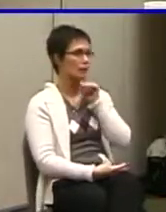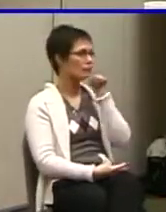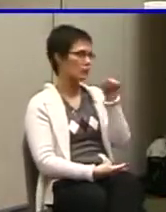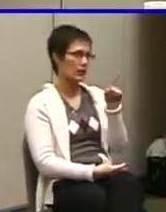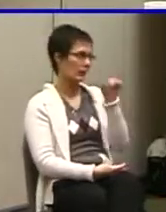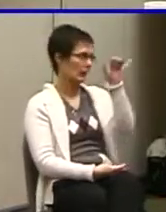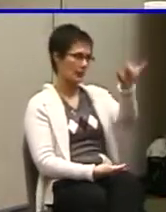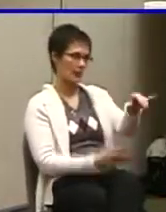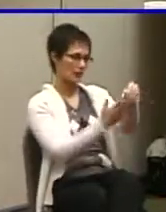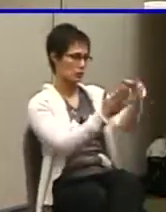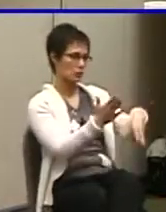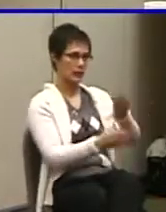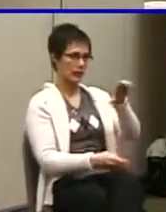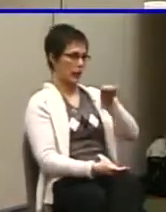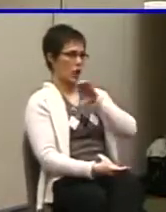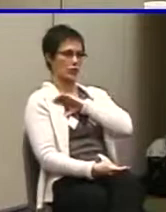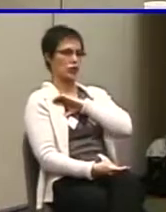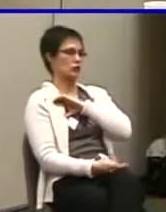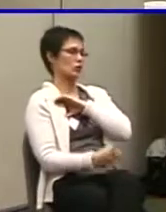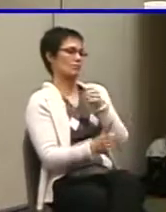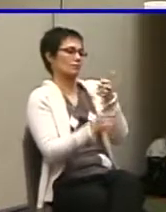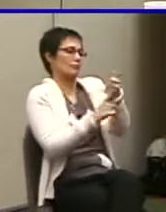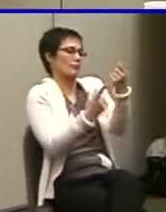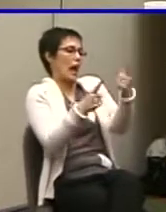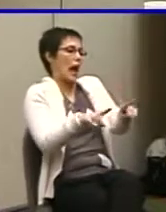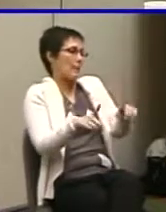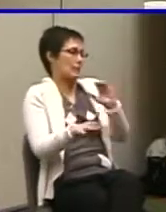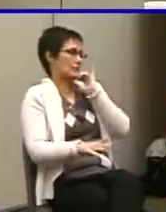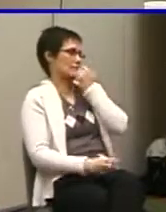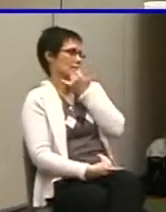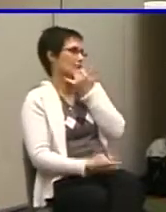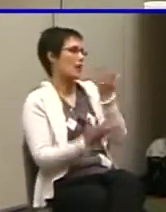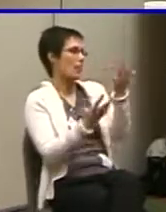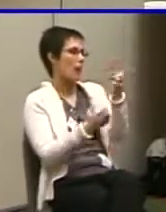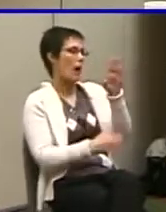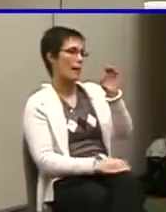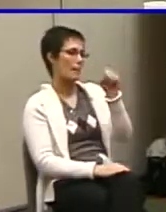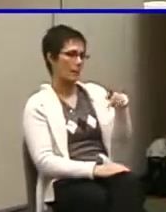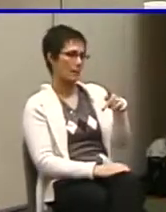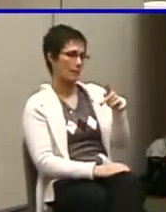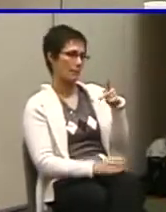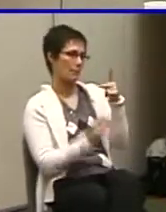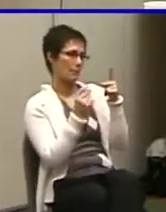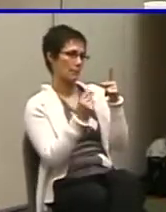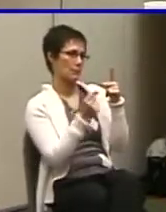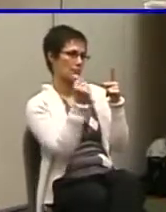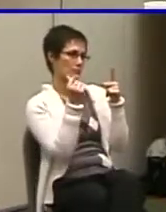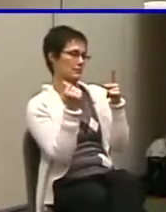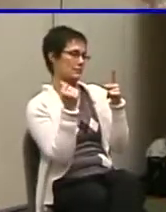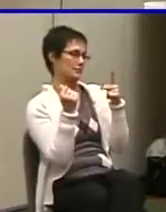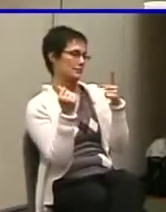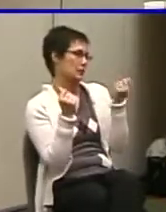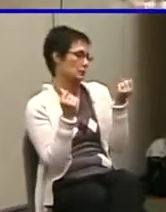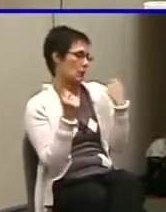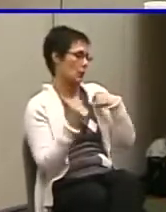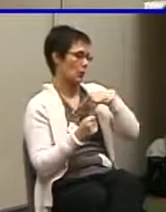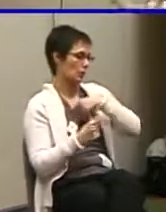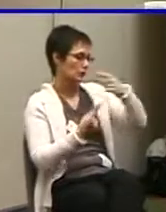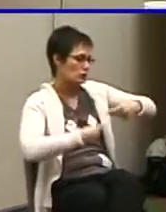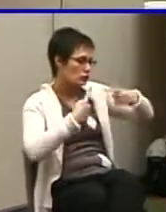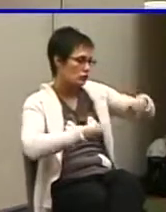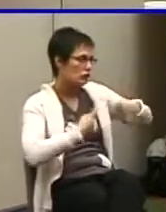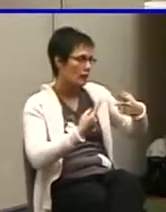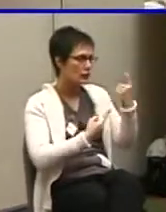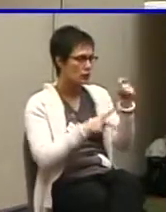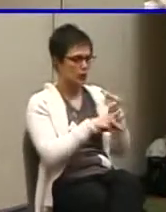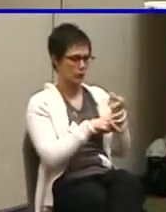student's character, it just happened to be a big mistake. They want a BIP done, and so we're struggling trying to, you